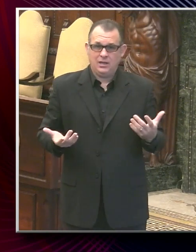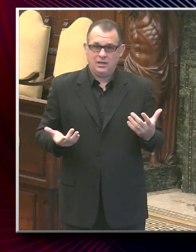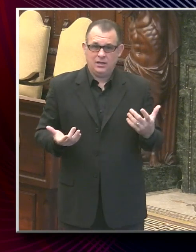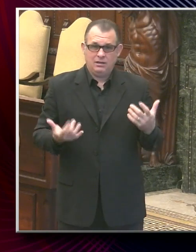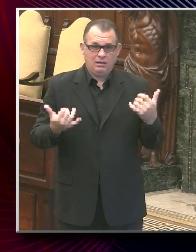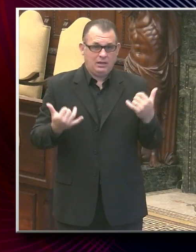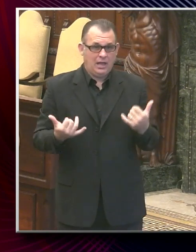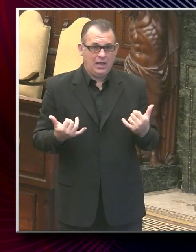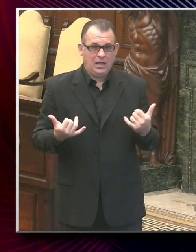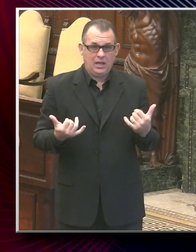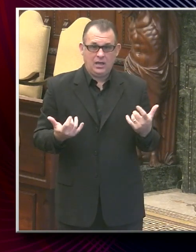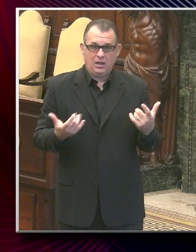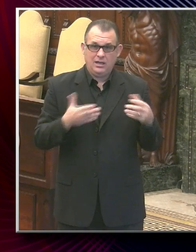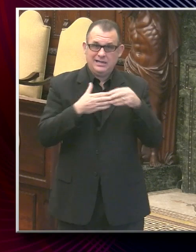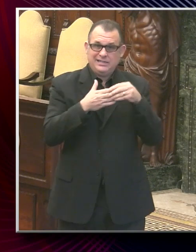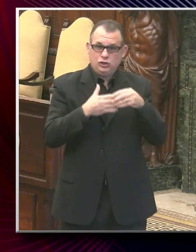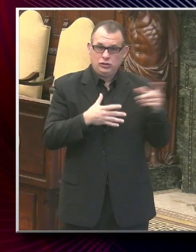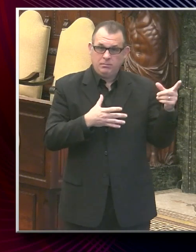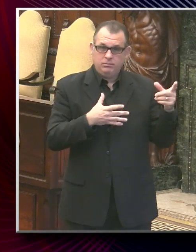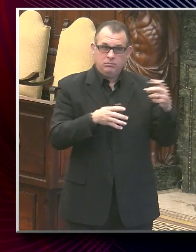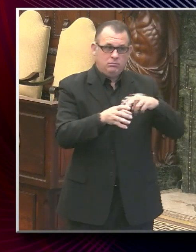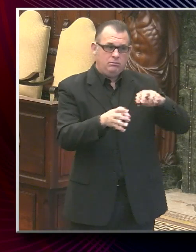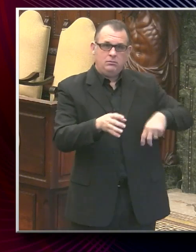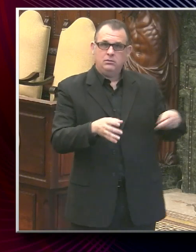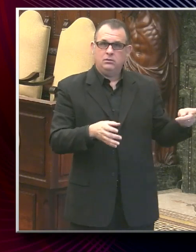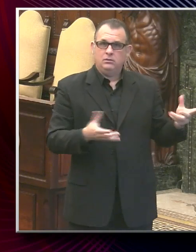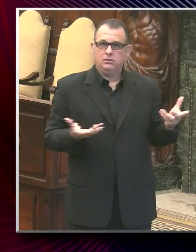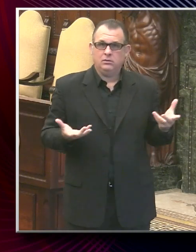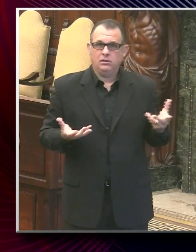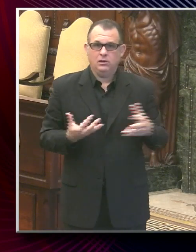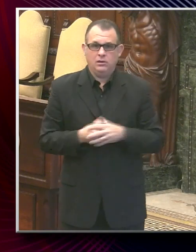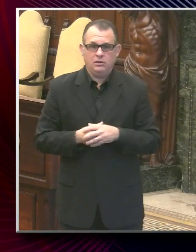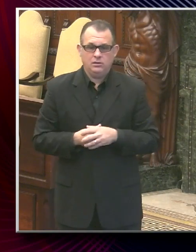leader through a tough few months?